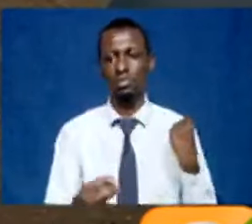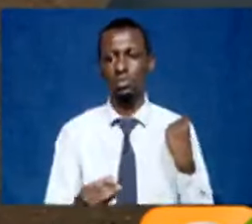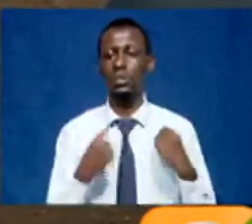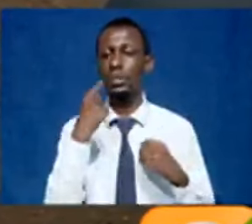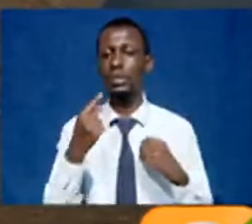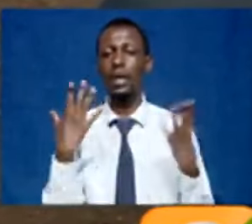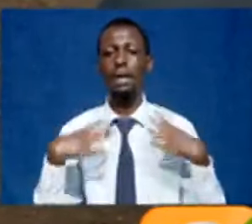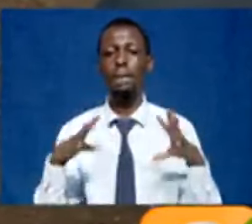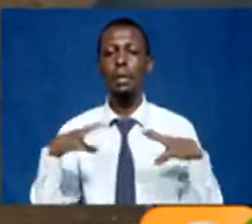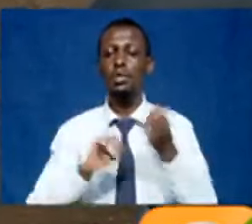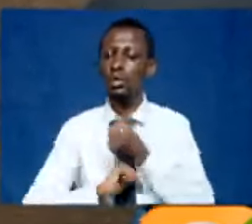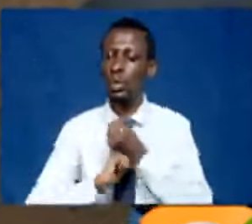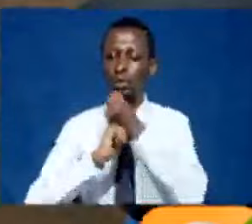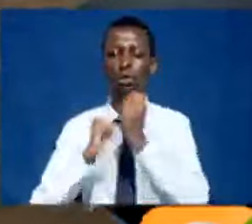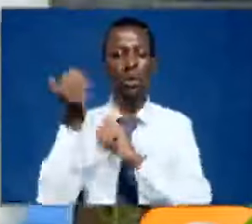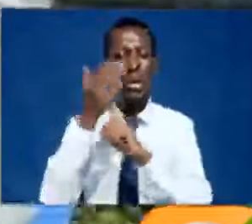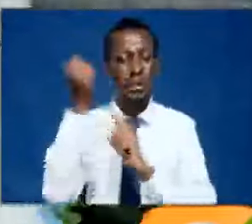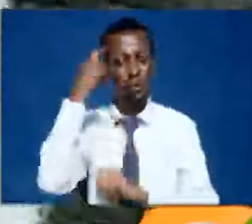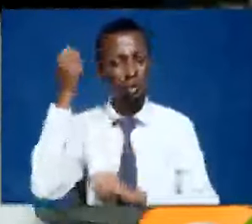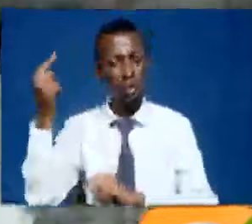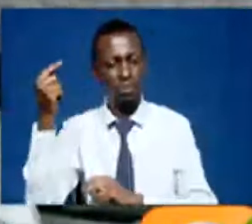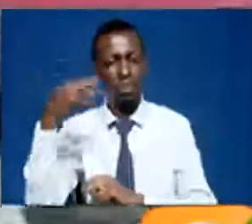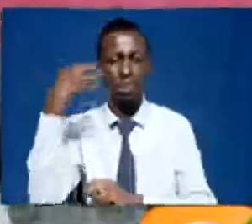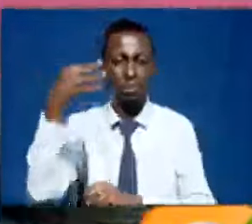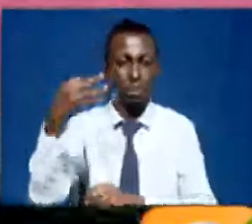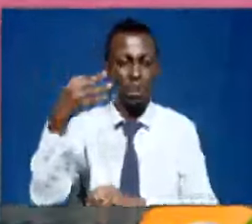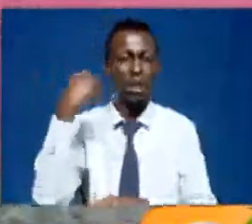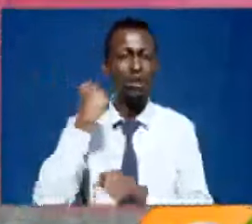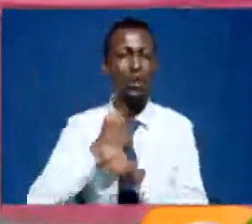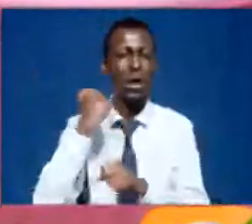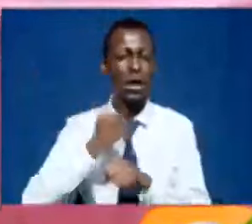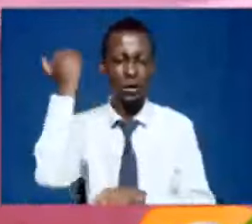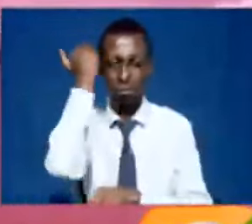fulfill his dream of becoming a lawyer. Marianne Nyambura, Citizen TV.